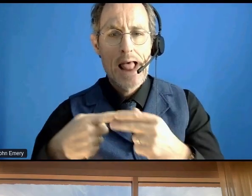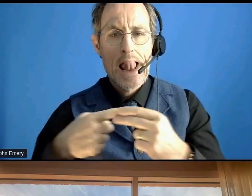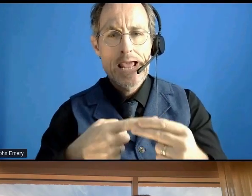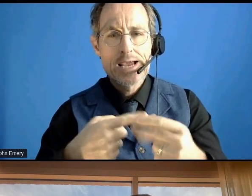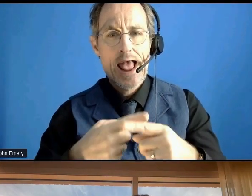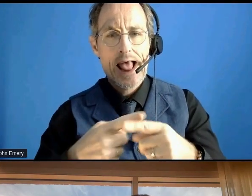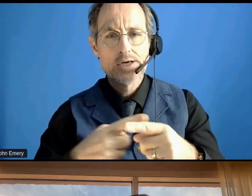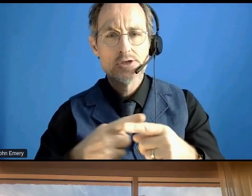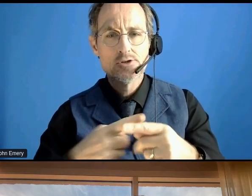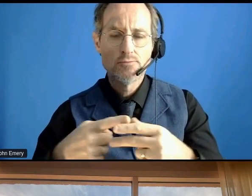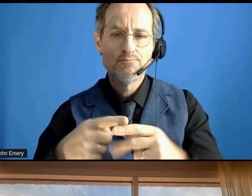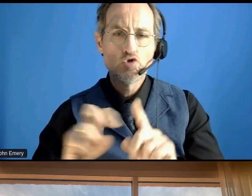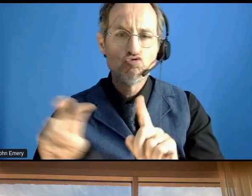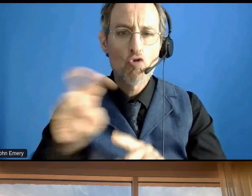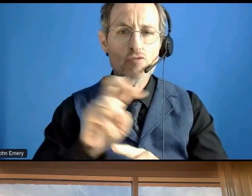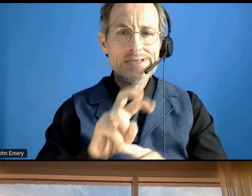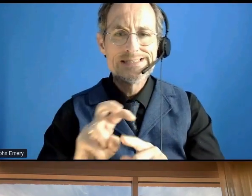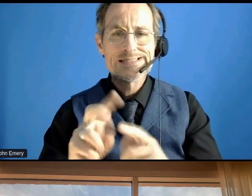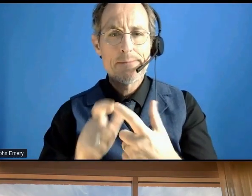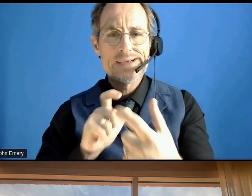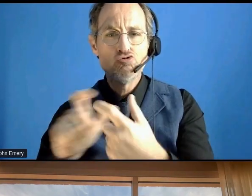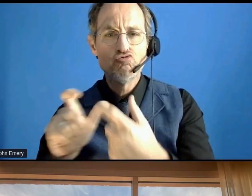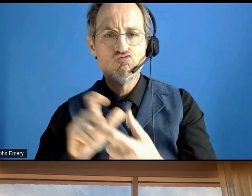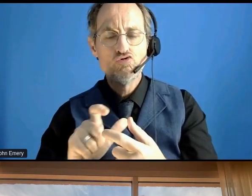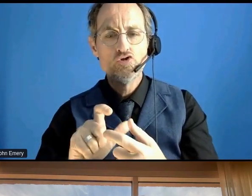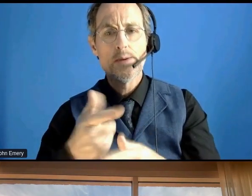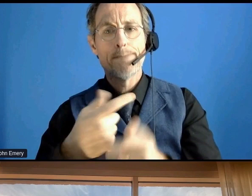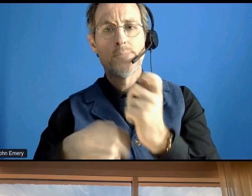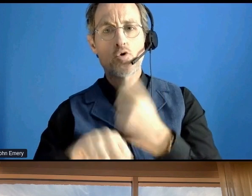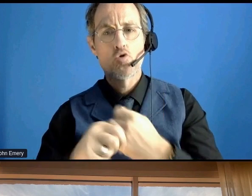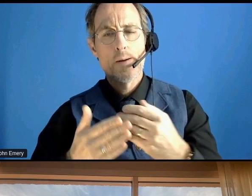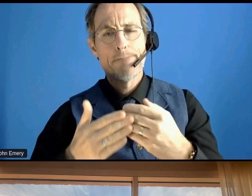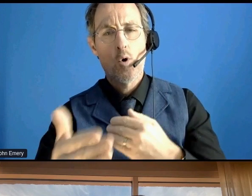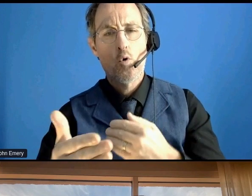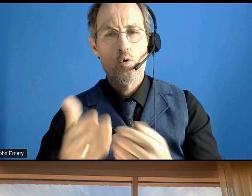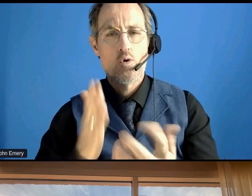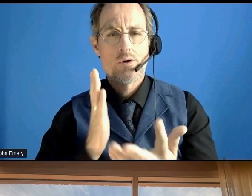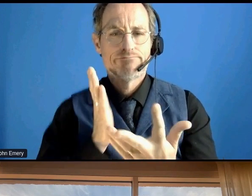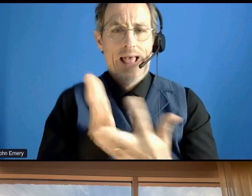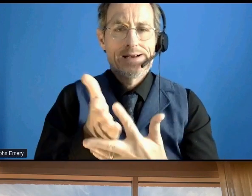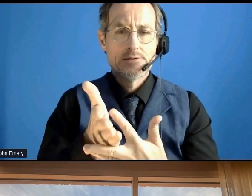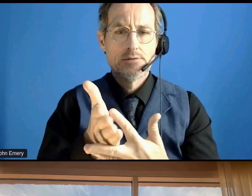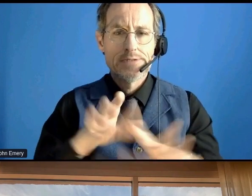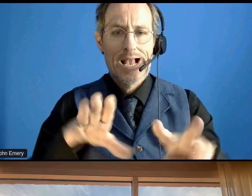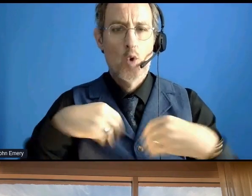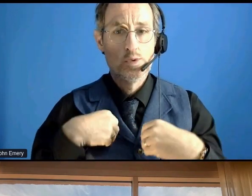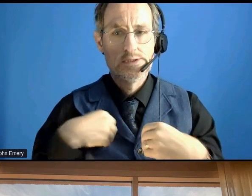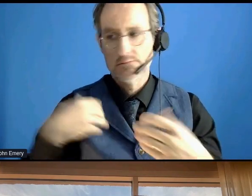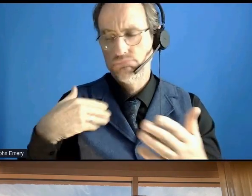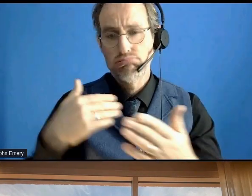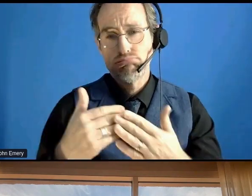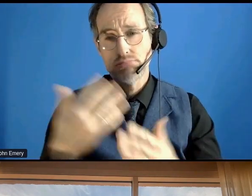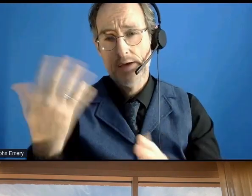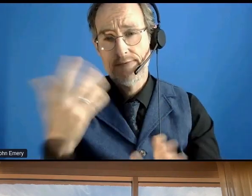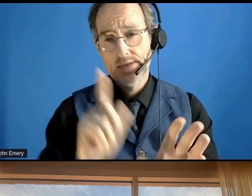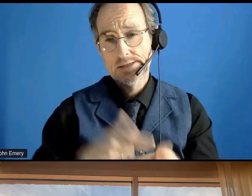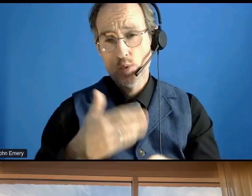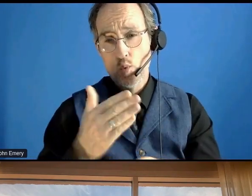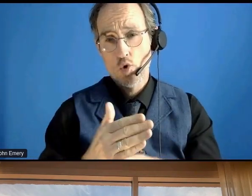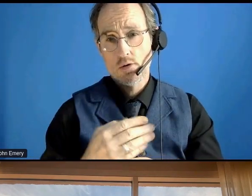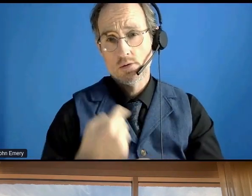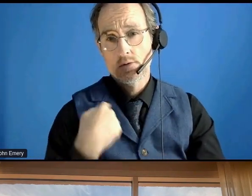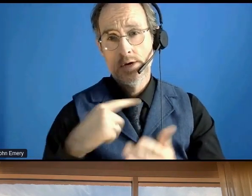accessible and inclusive. And I've led that work for about 14, 15 years now. And also in January this year, I was really pleased